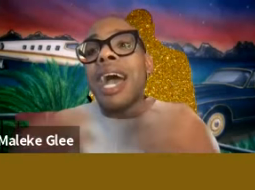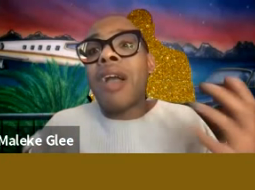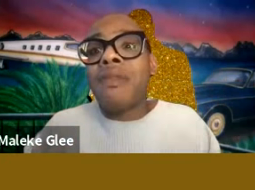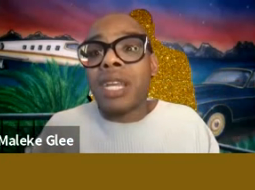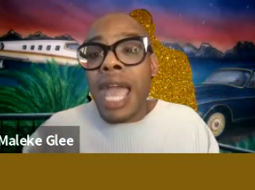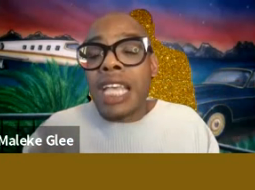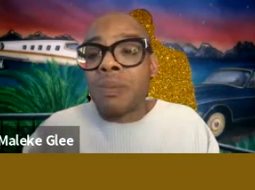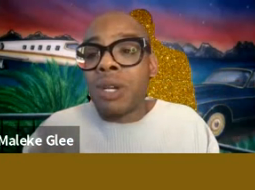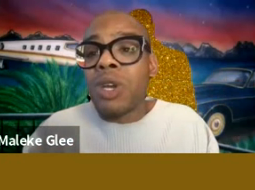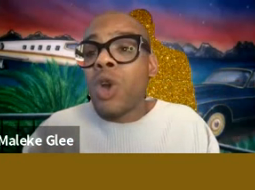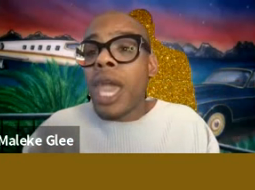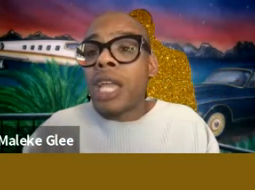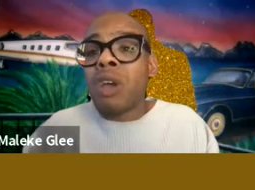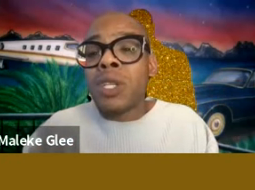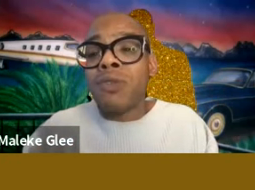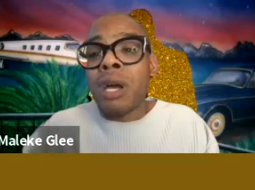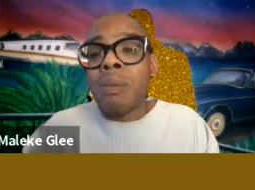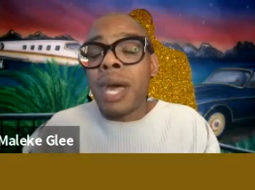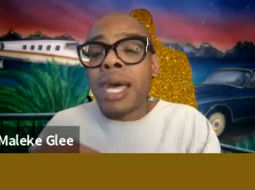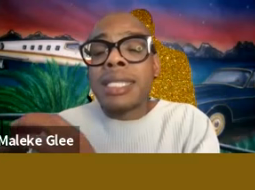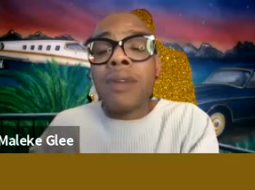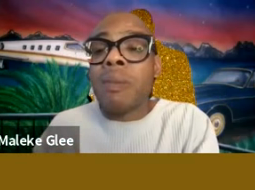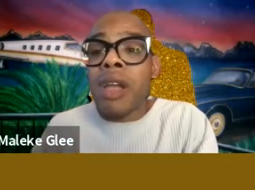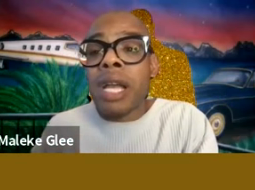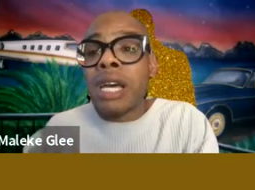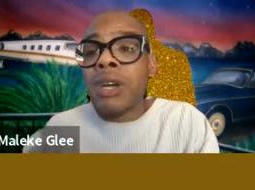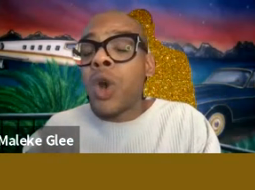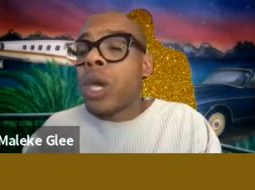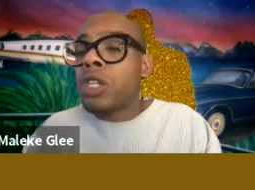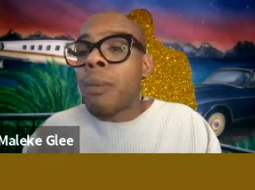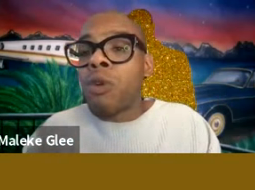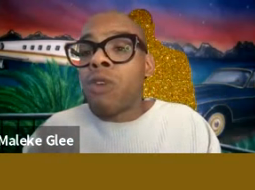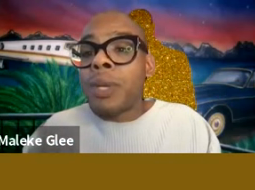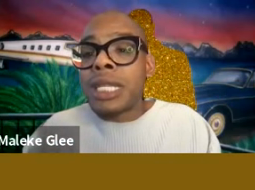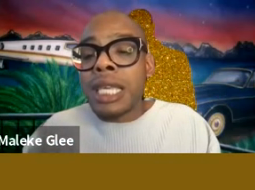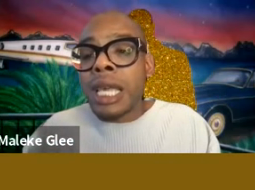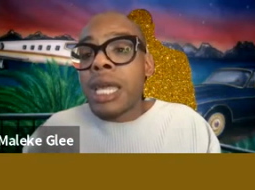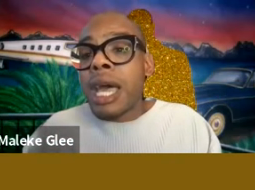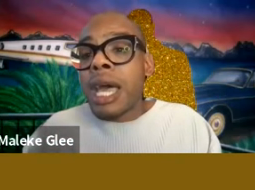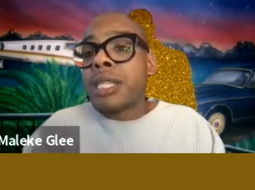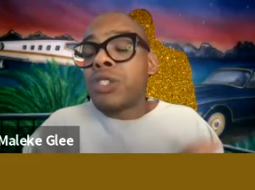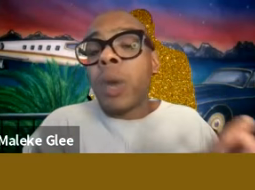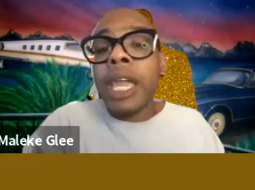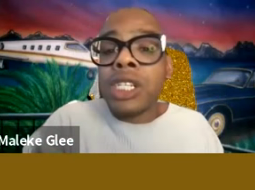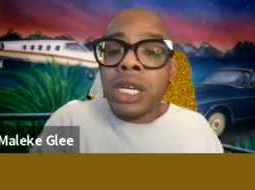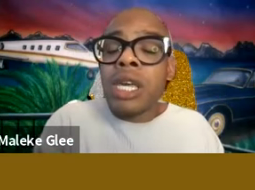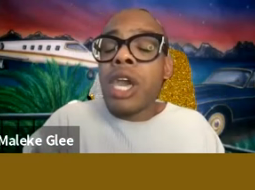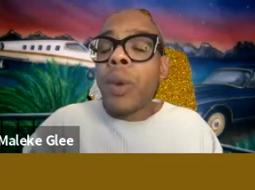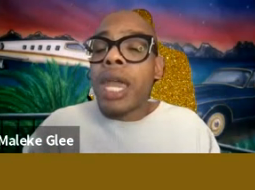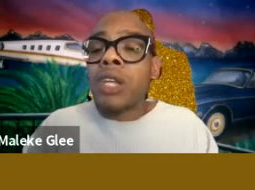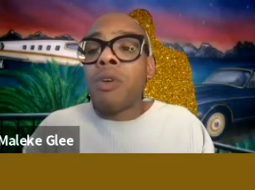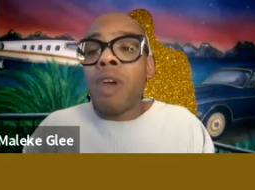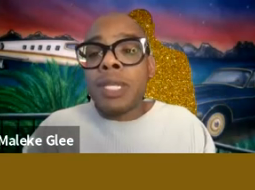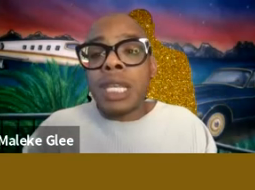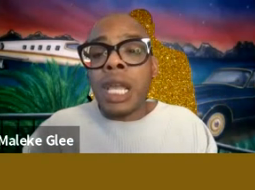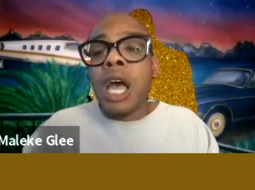the entire African diaspora. We had drummers from South America, we had a drummer representing Central Asia, and